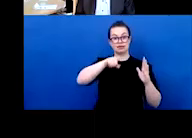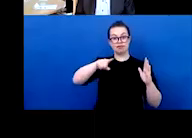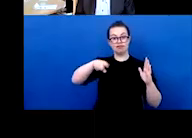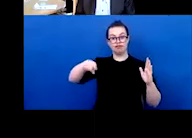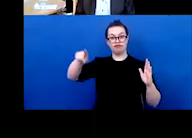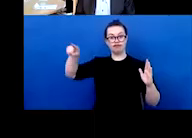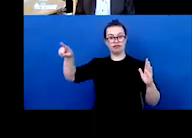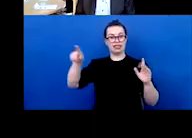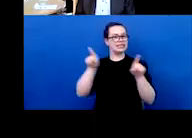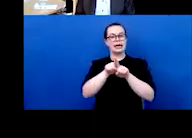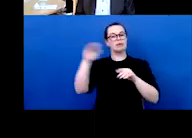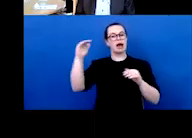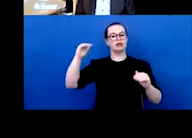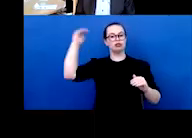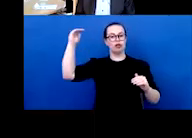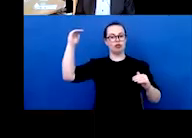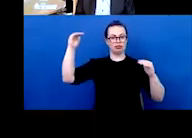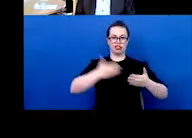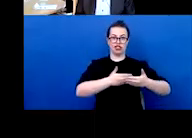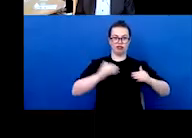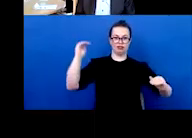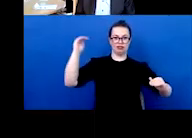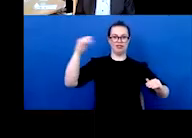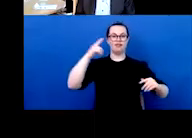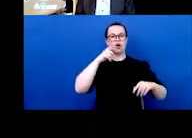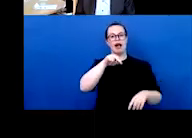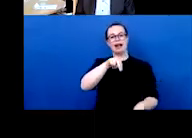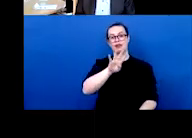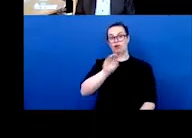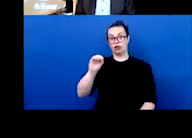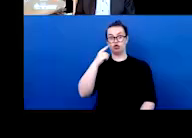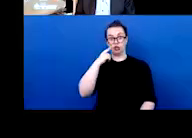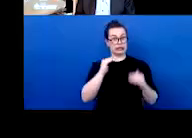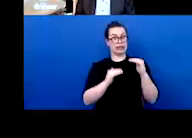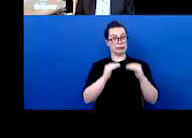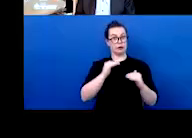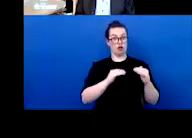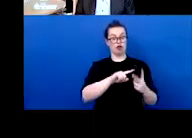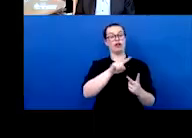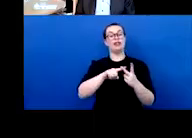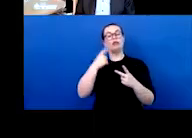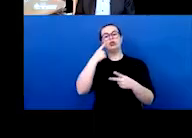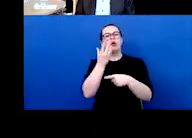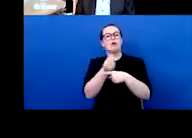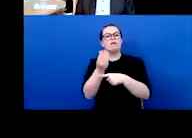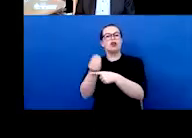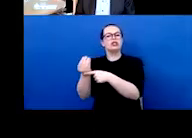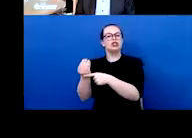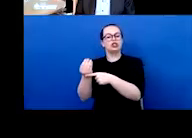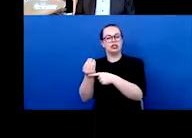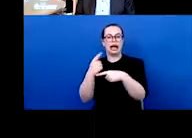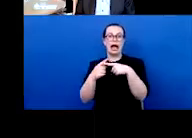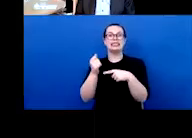to the adult enforanded. And we then looked at the effects of morphology, so agreement errors